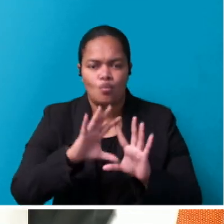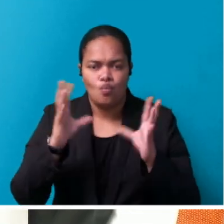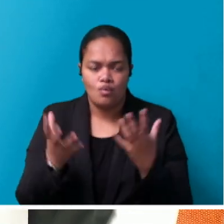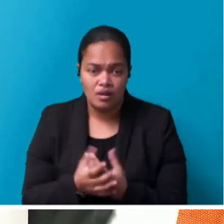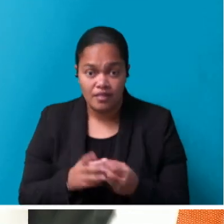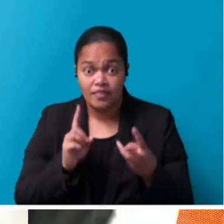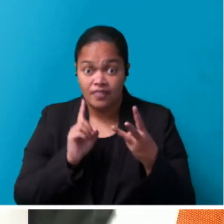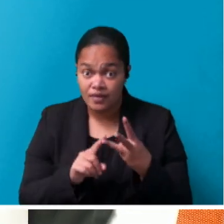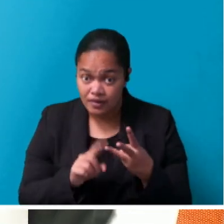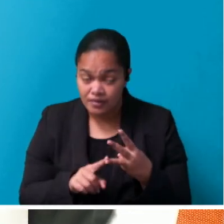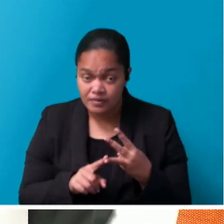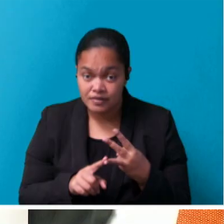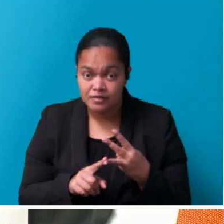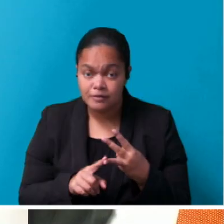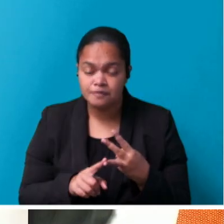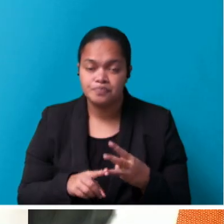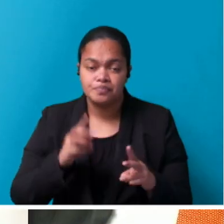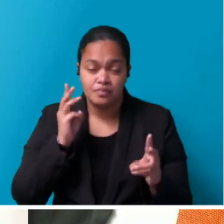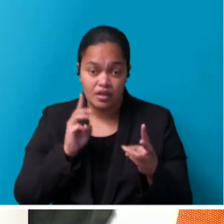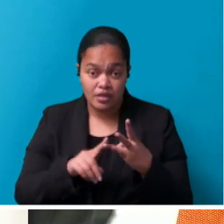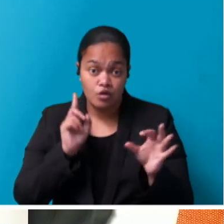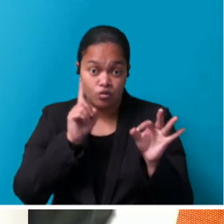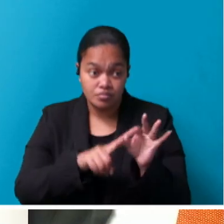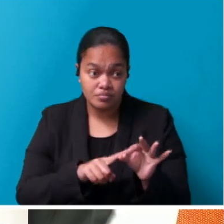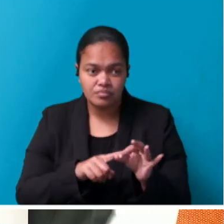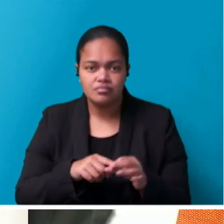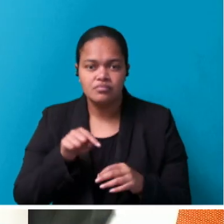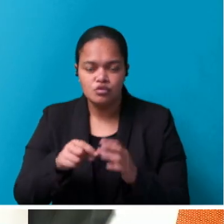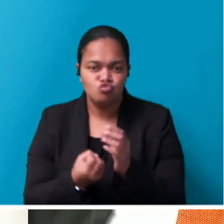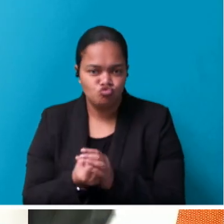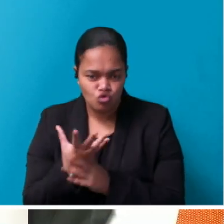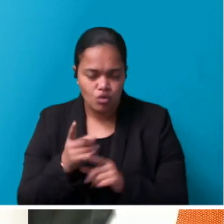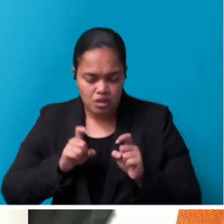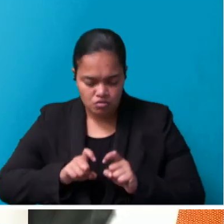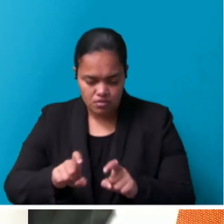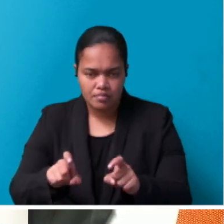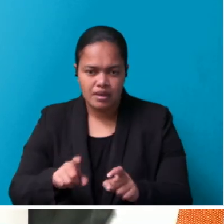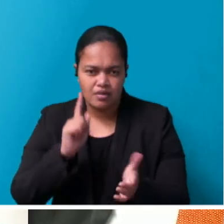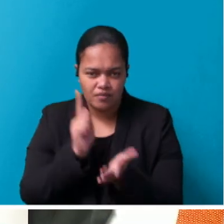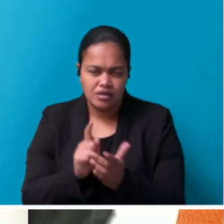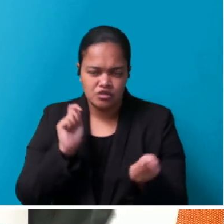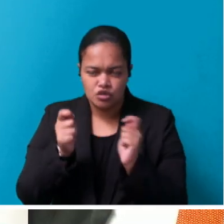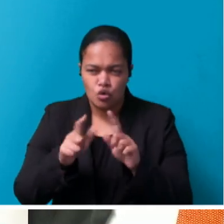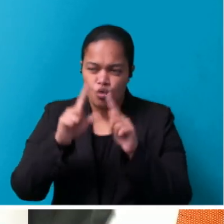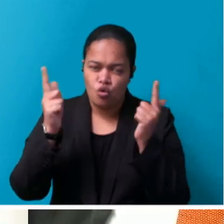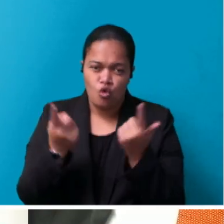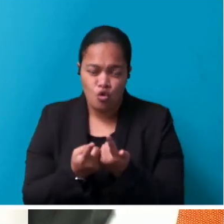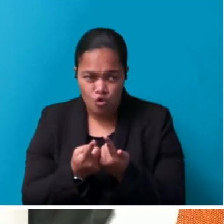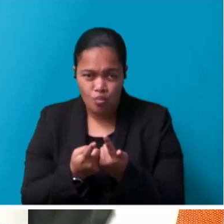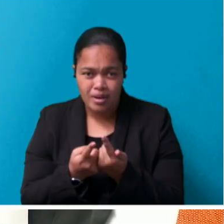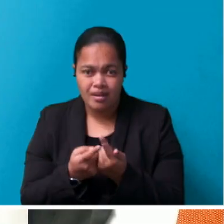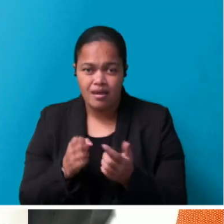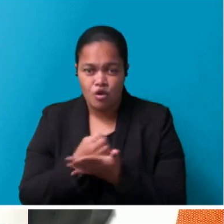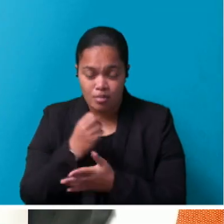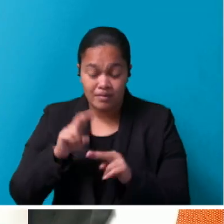Honourable Speaker, is innovation-led growth. To remain competitive in a fast-changing global economy, Fiji